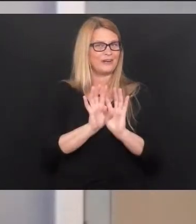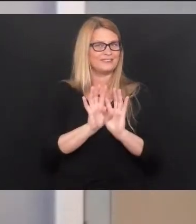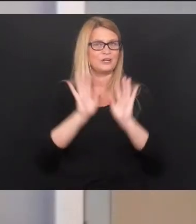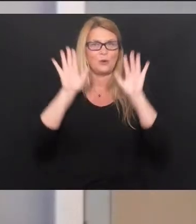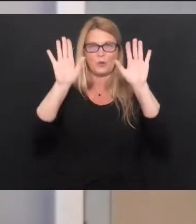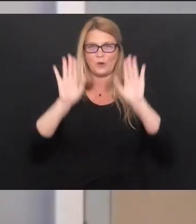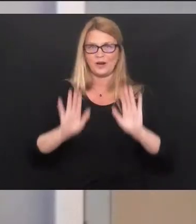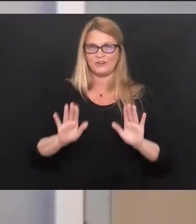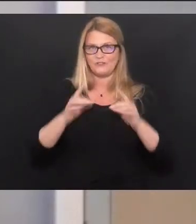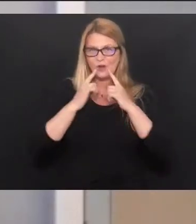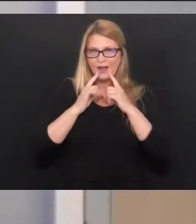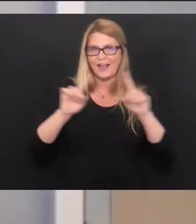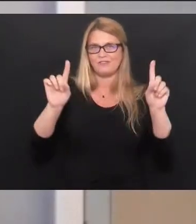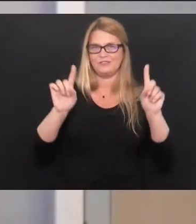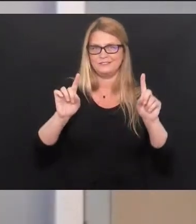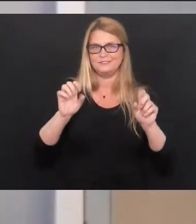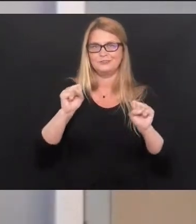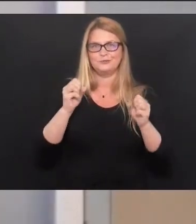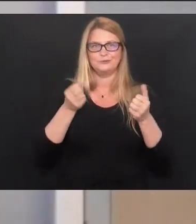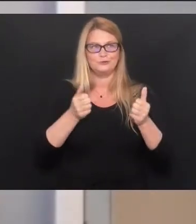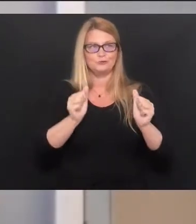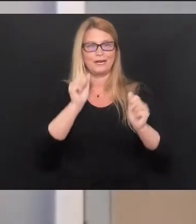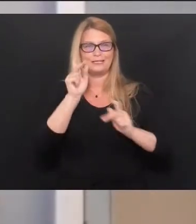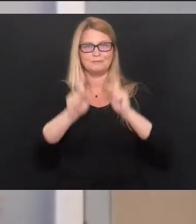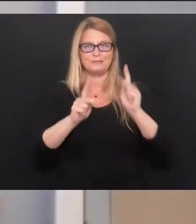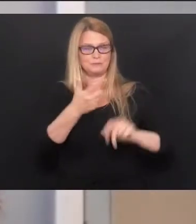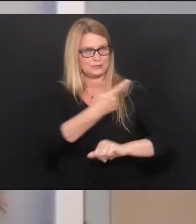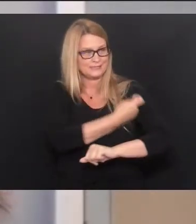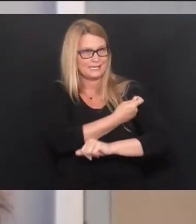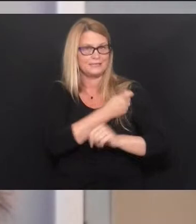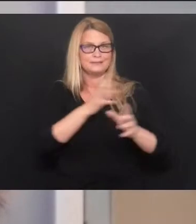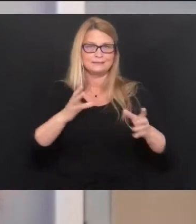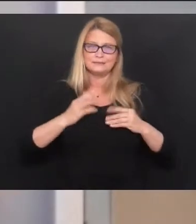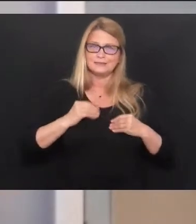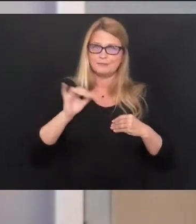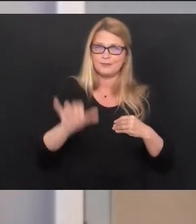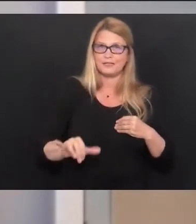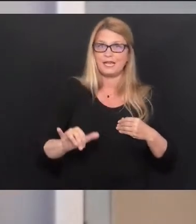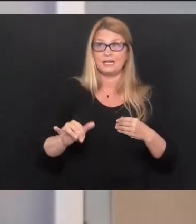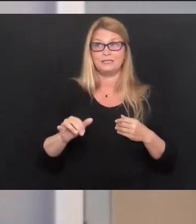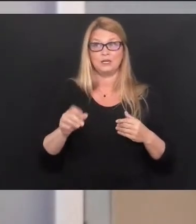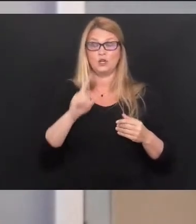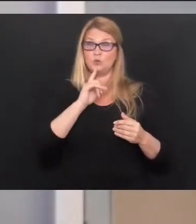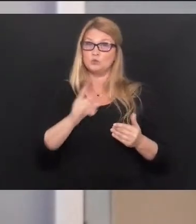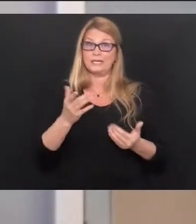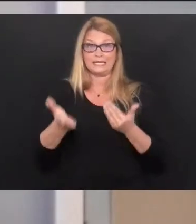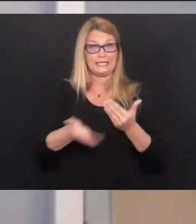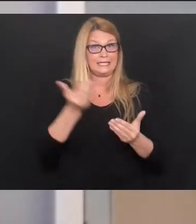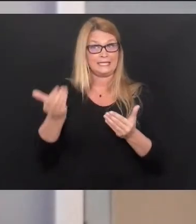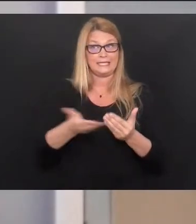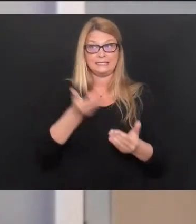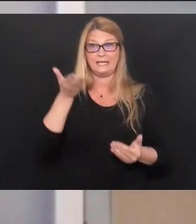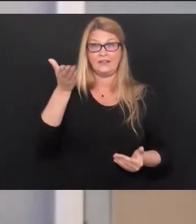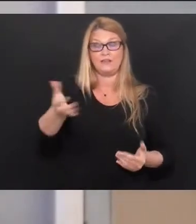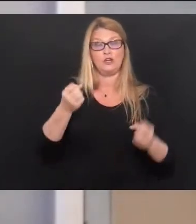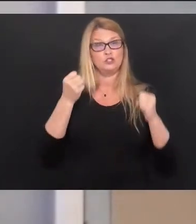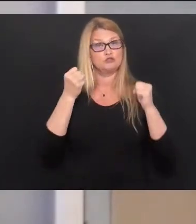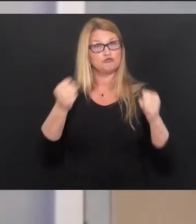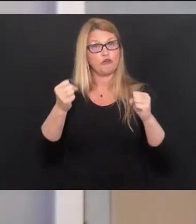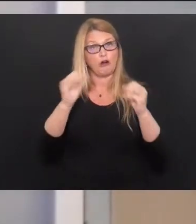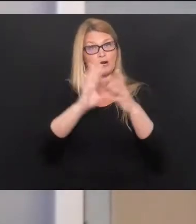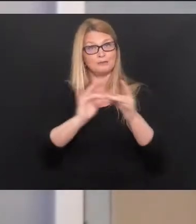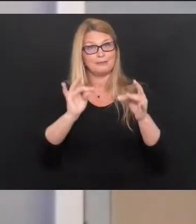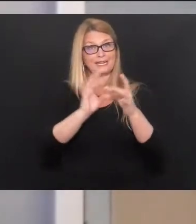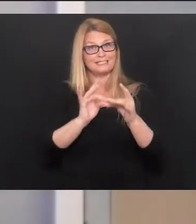to make the vaccine available to all who will take it. The convenience, the strong message that's been issued here, and yeah, now